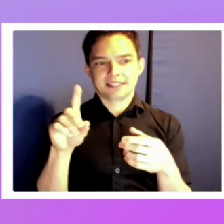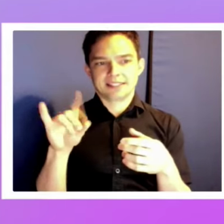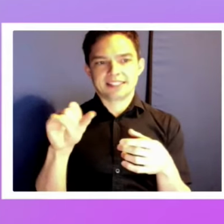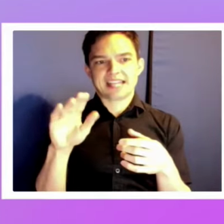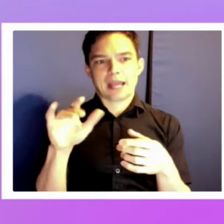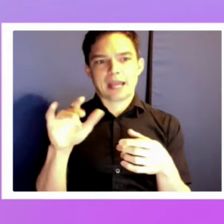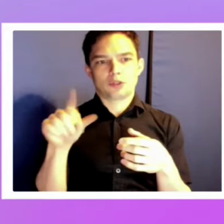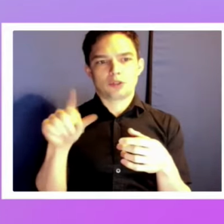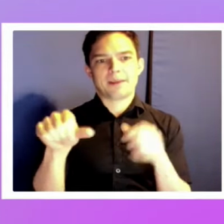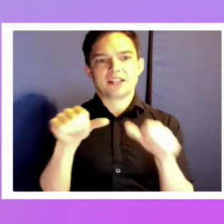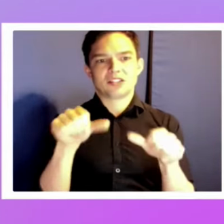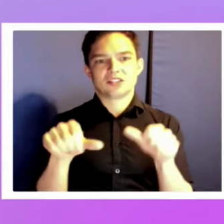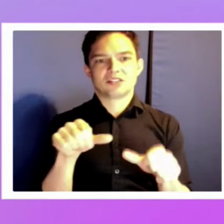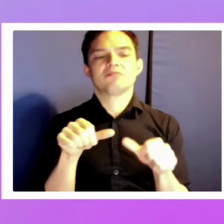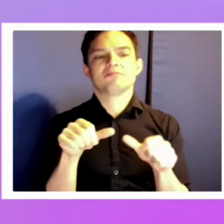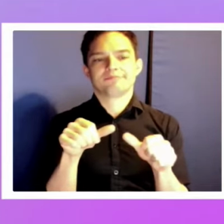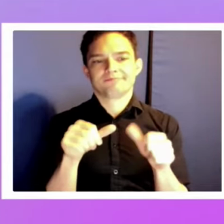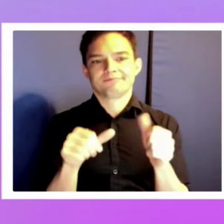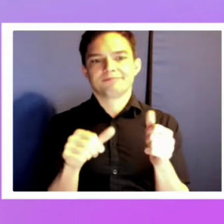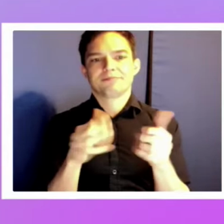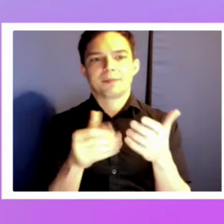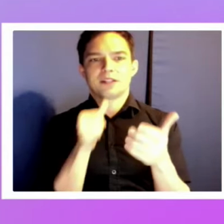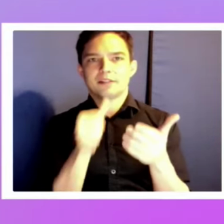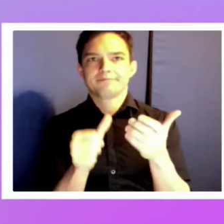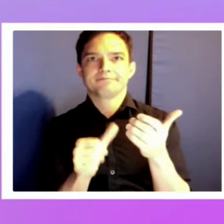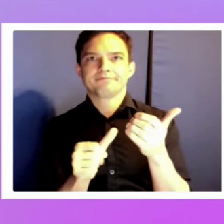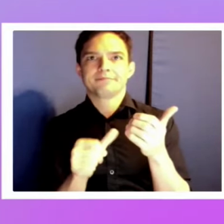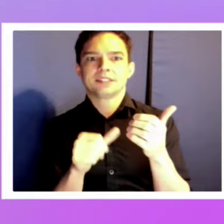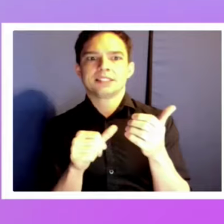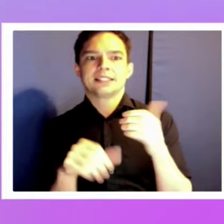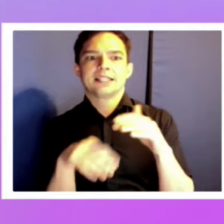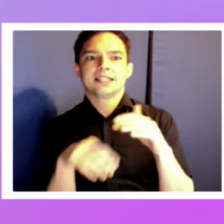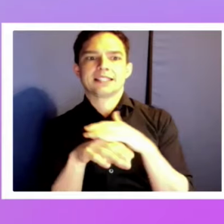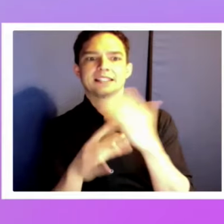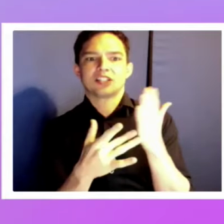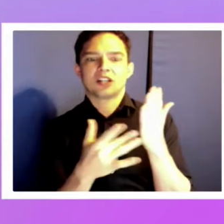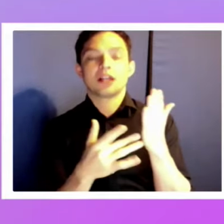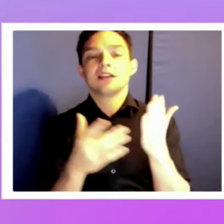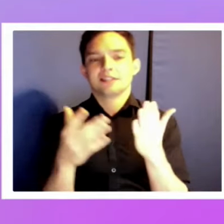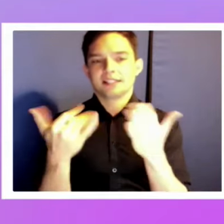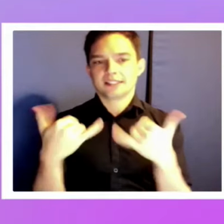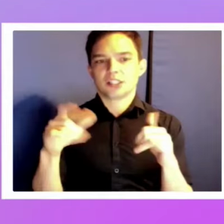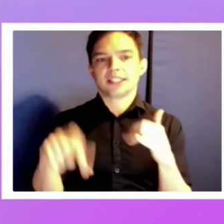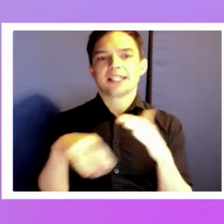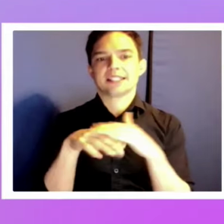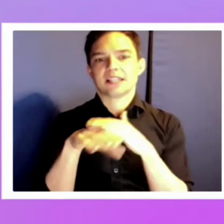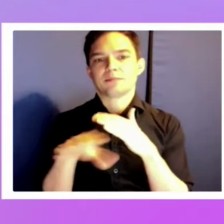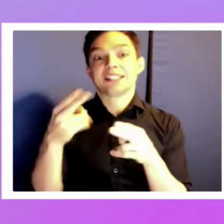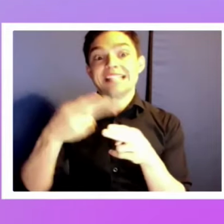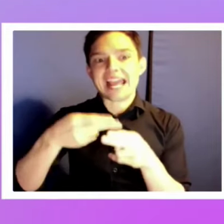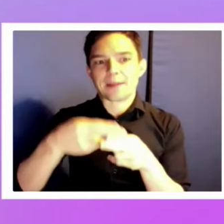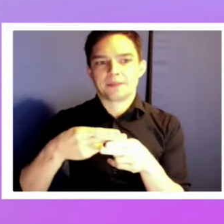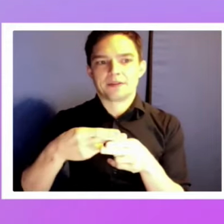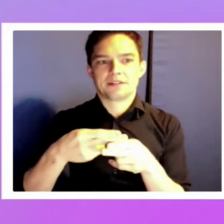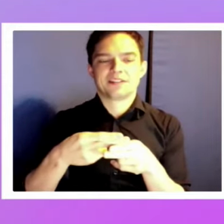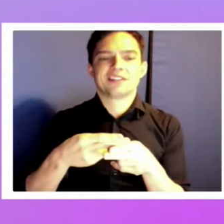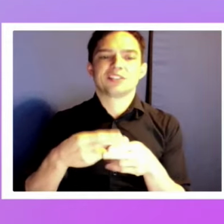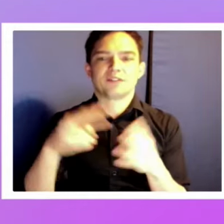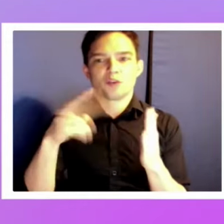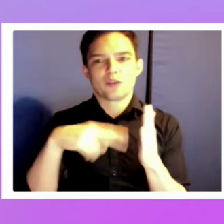you tab through them, they still need an accessible name. If you read WCAG carefully, that is the conclusion we have